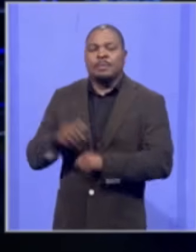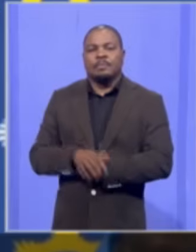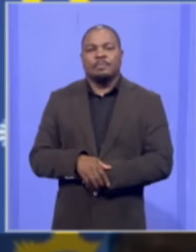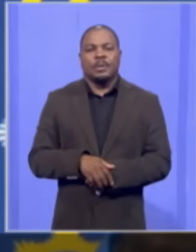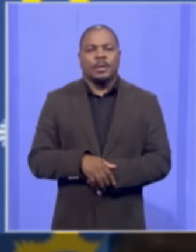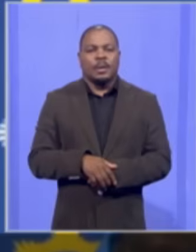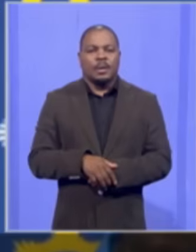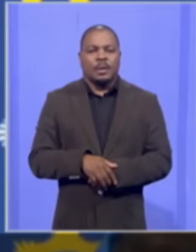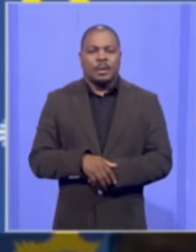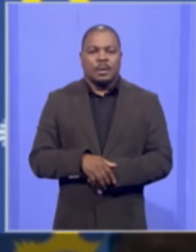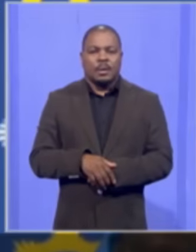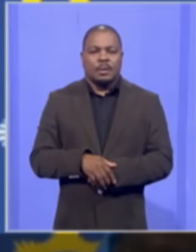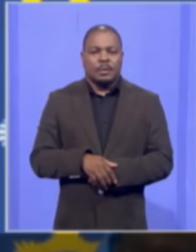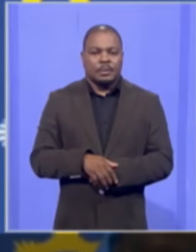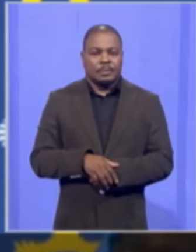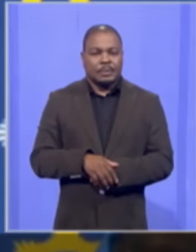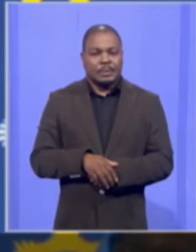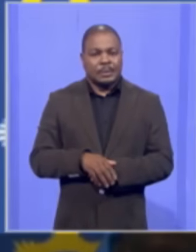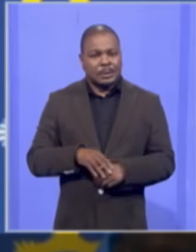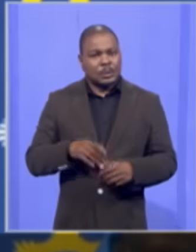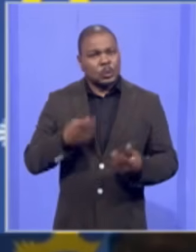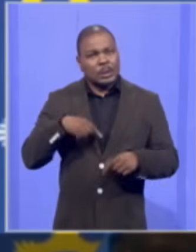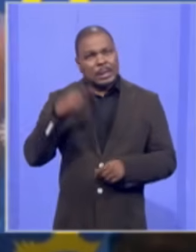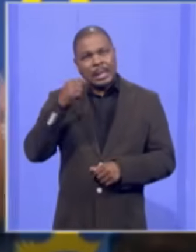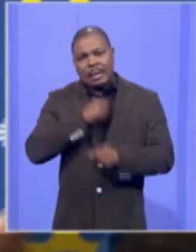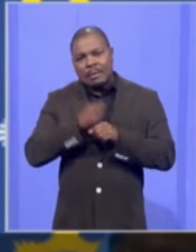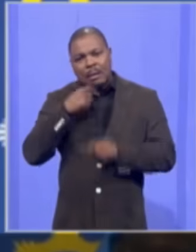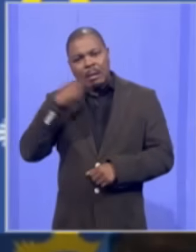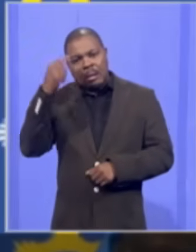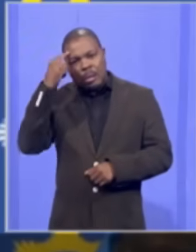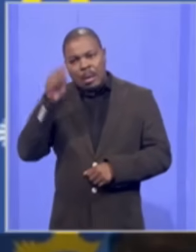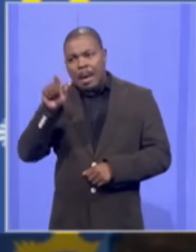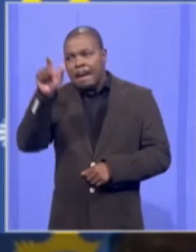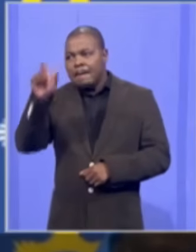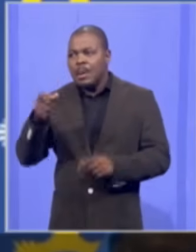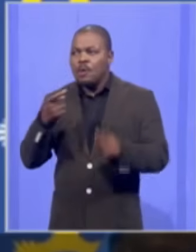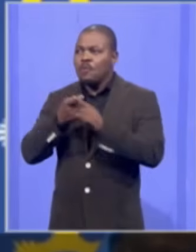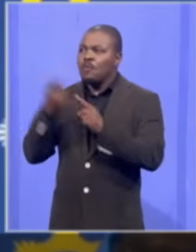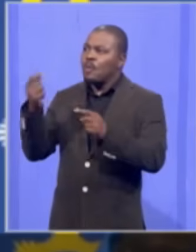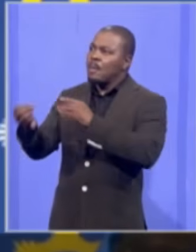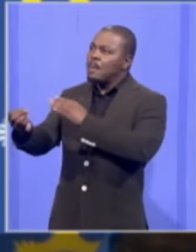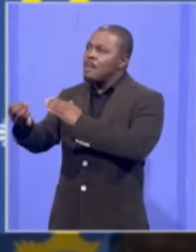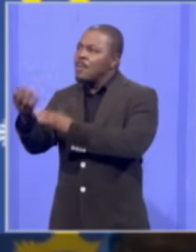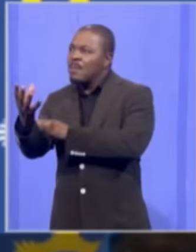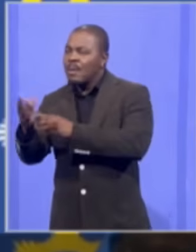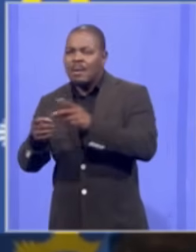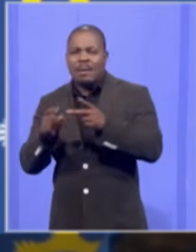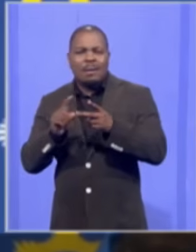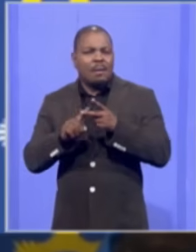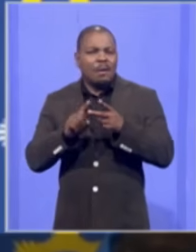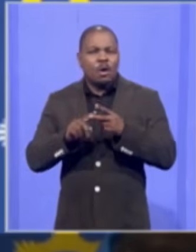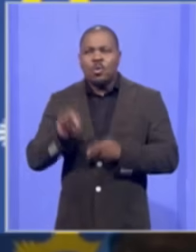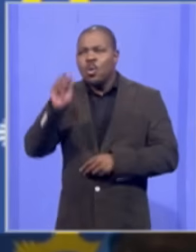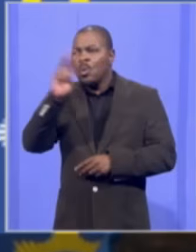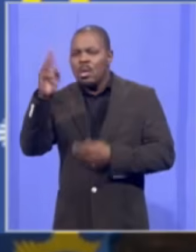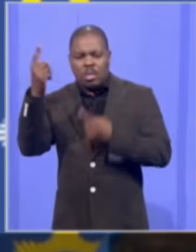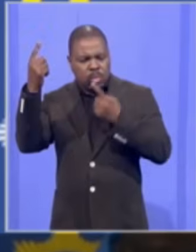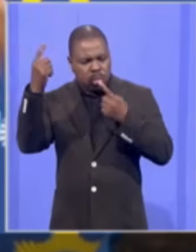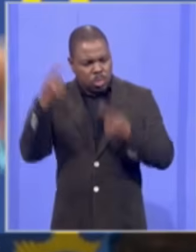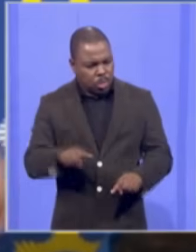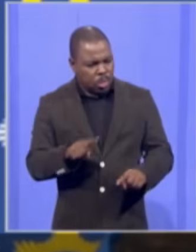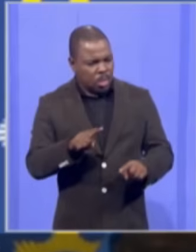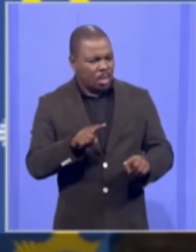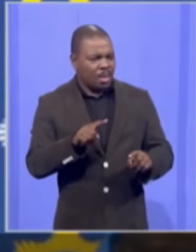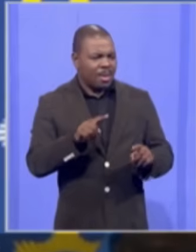We wouldn't have suspected that someone would have come from Mpumalanga or from Northwest for this. We